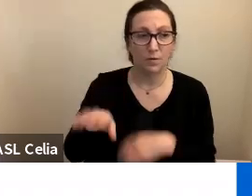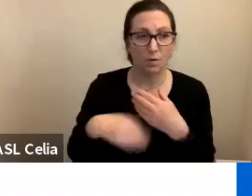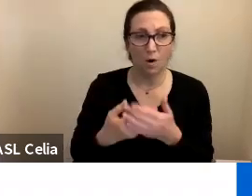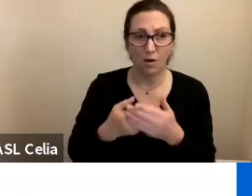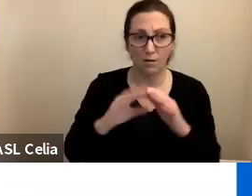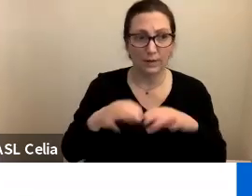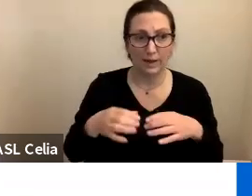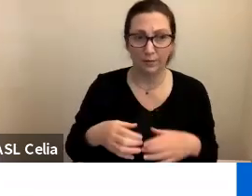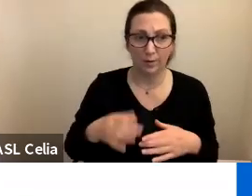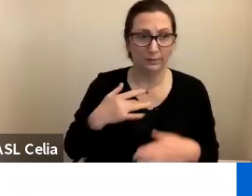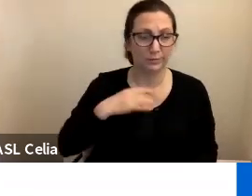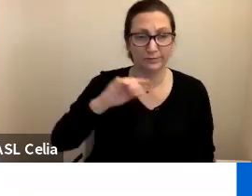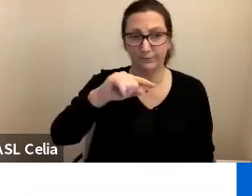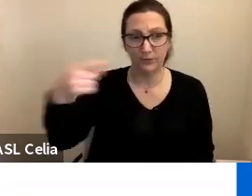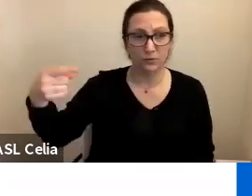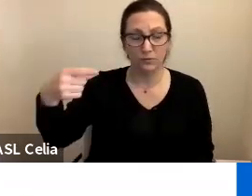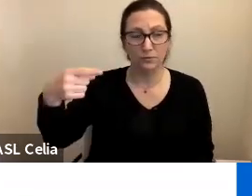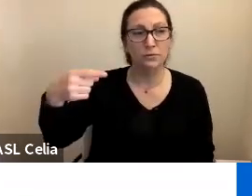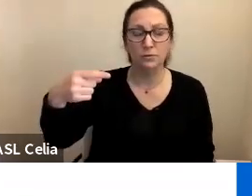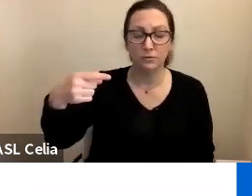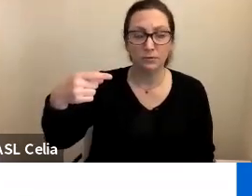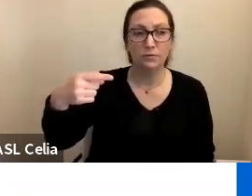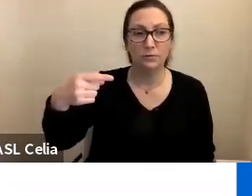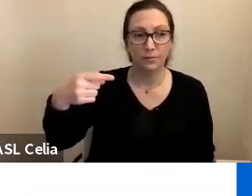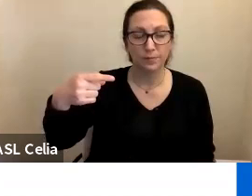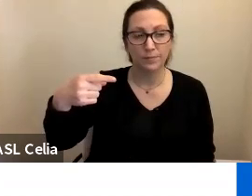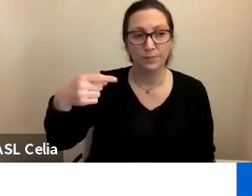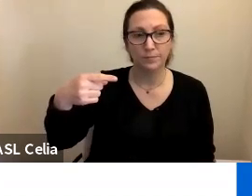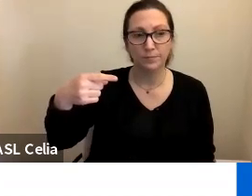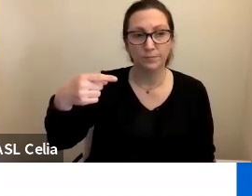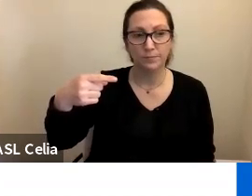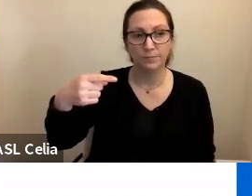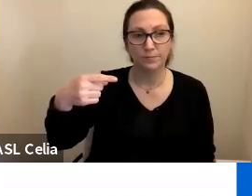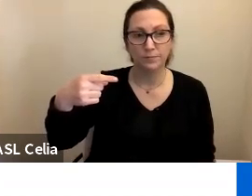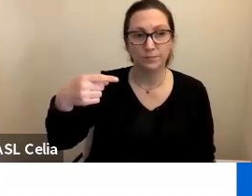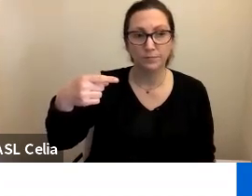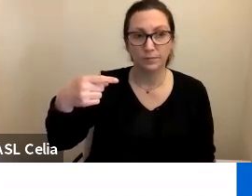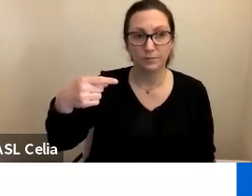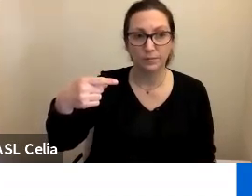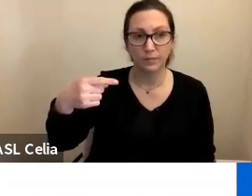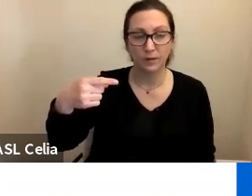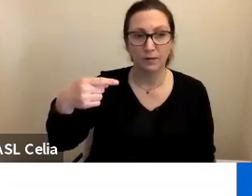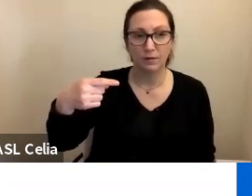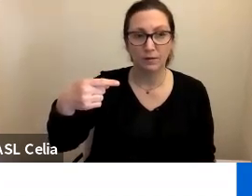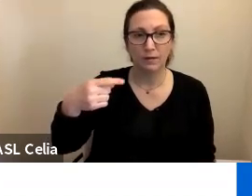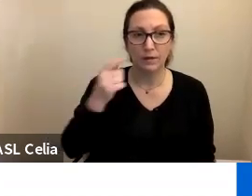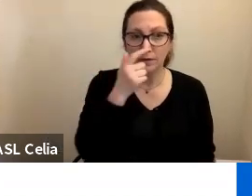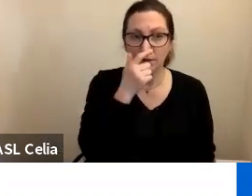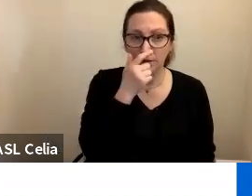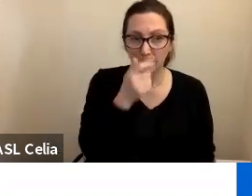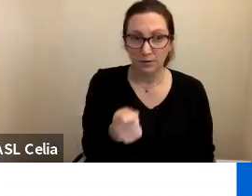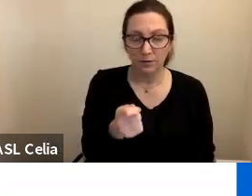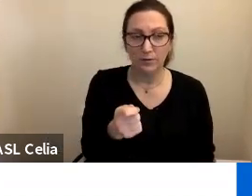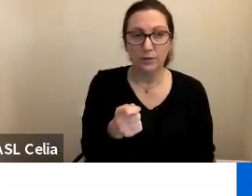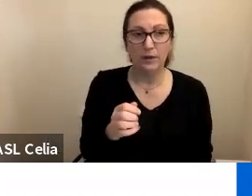gets the highest percentages for of those ranked first. But interestingly,